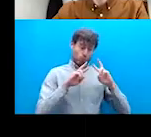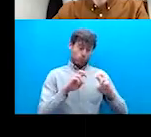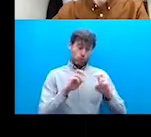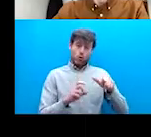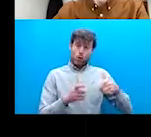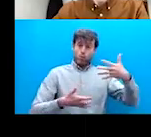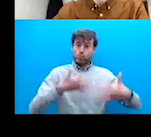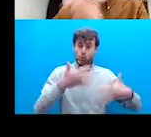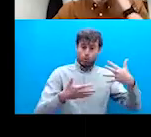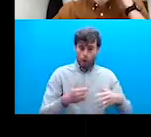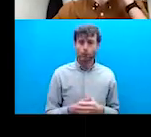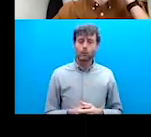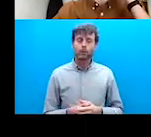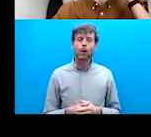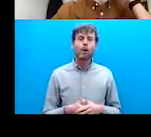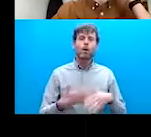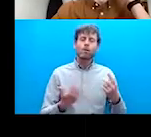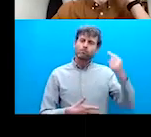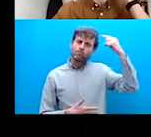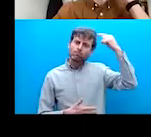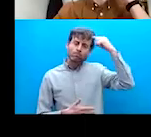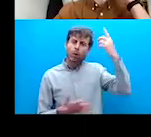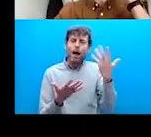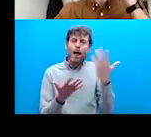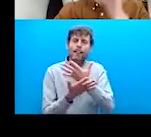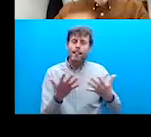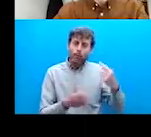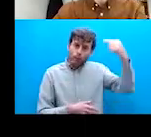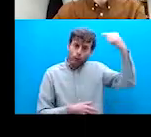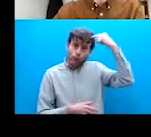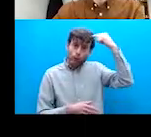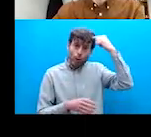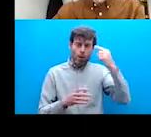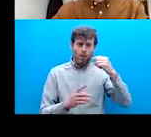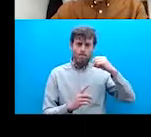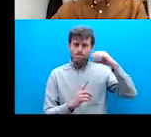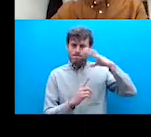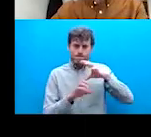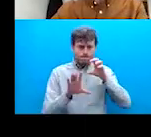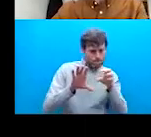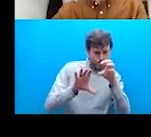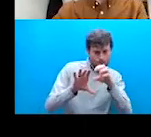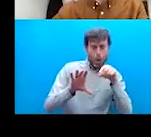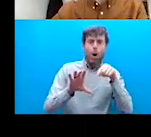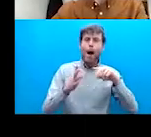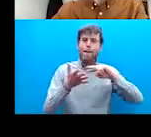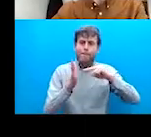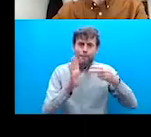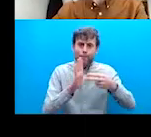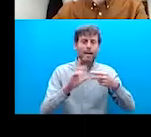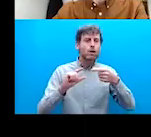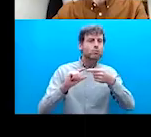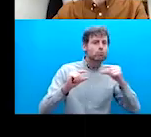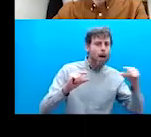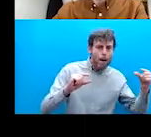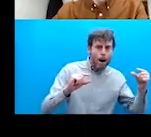core components of language in the brain, so meaning and grammar. And I am going to argue